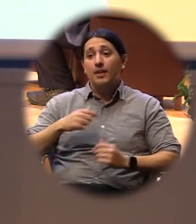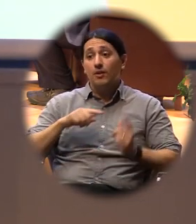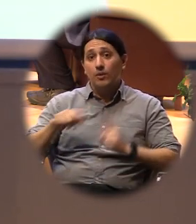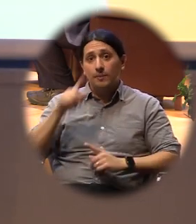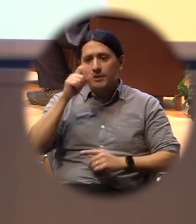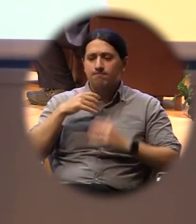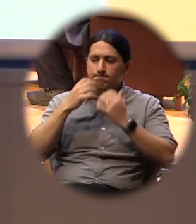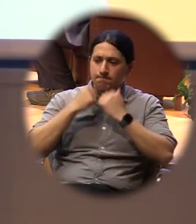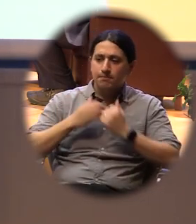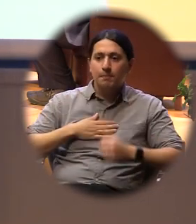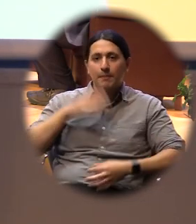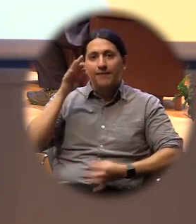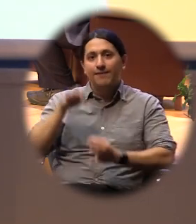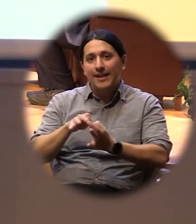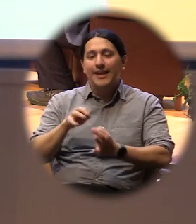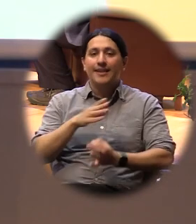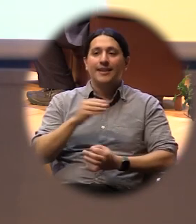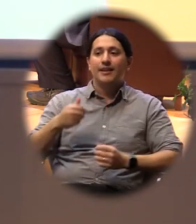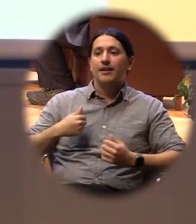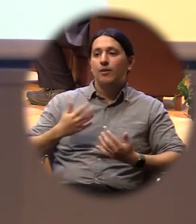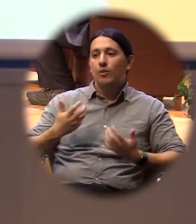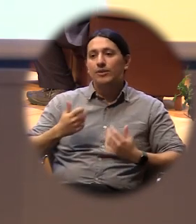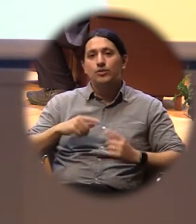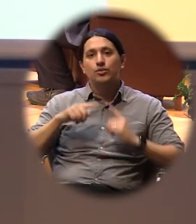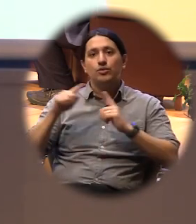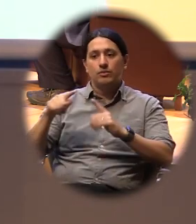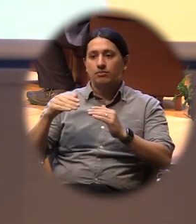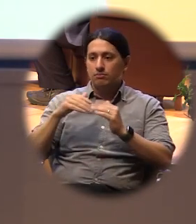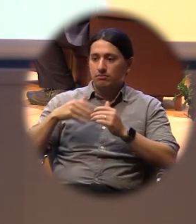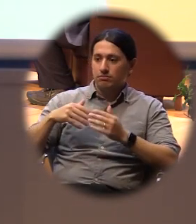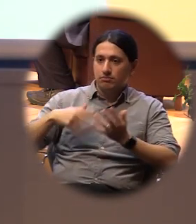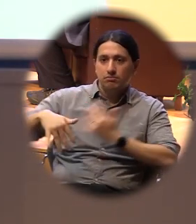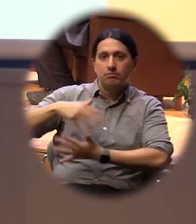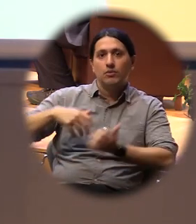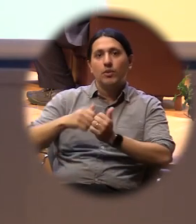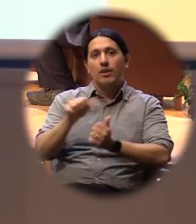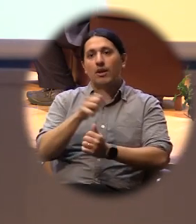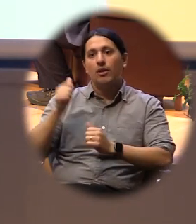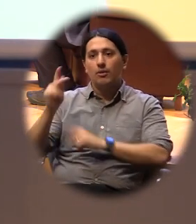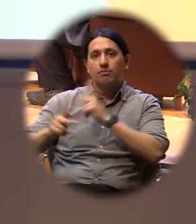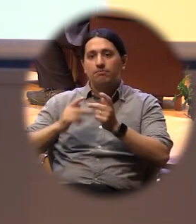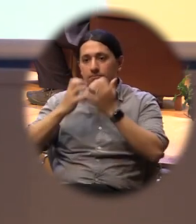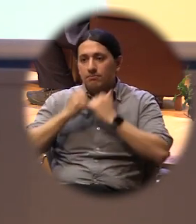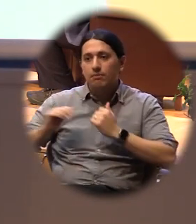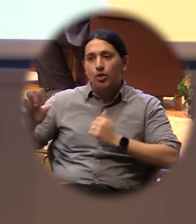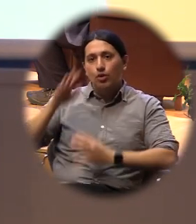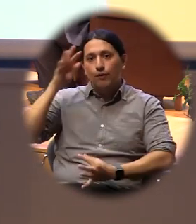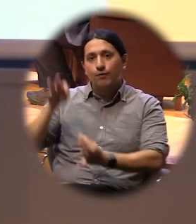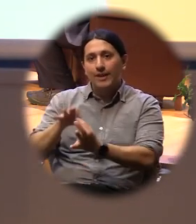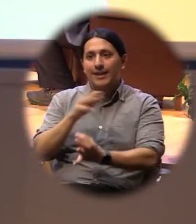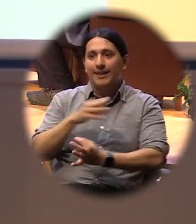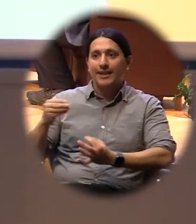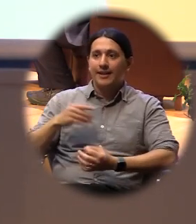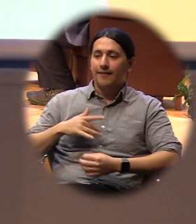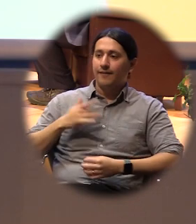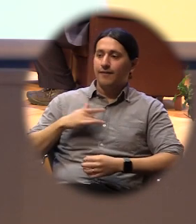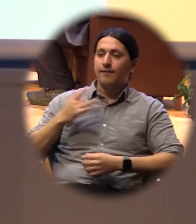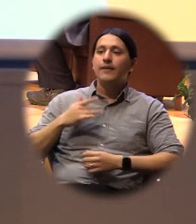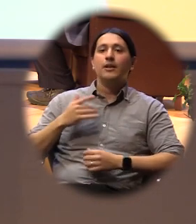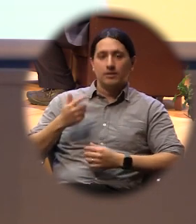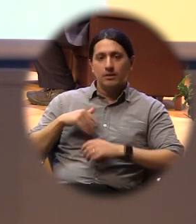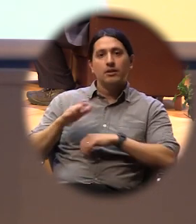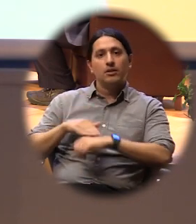wanted to be around other young people who were passionate about their faith. I also felt a sense of call to ministry, which is how I ended up in a